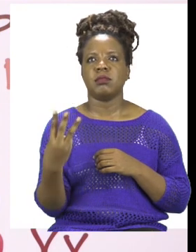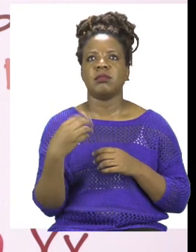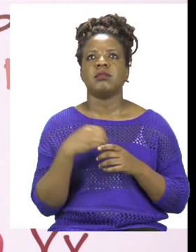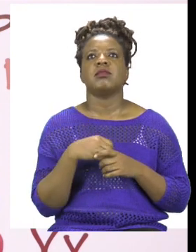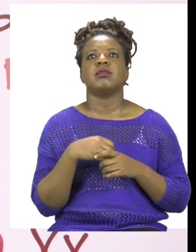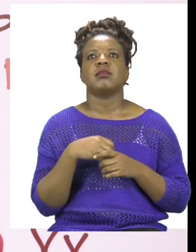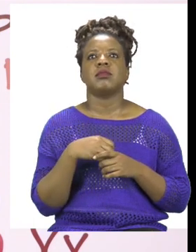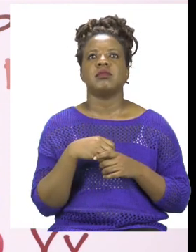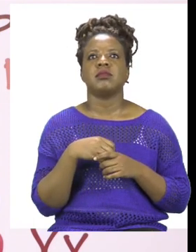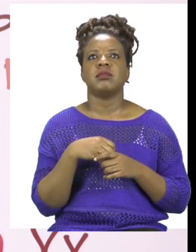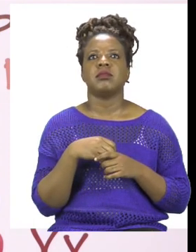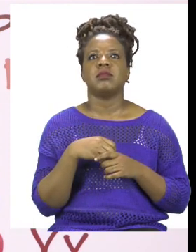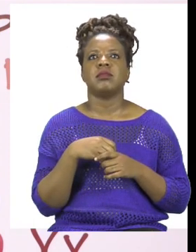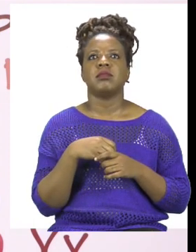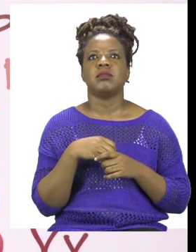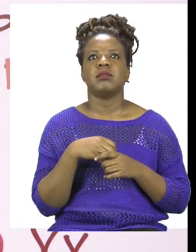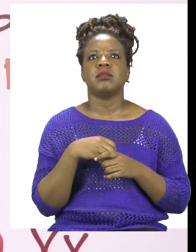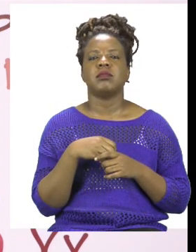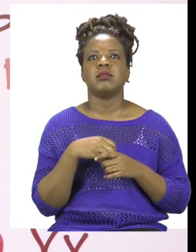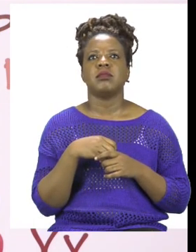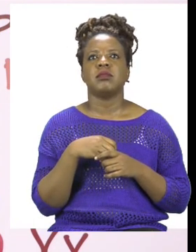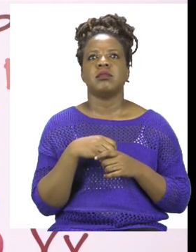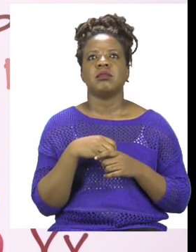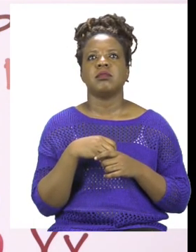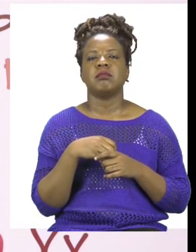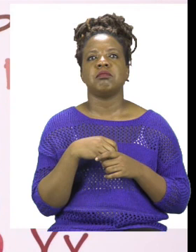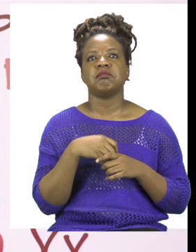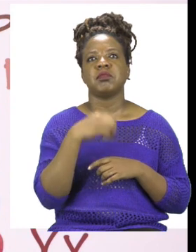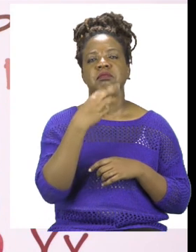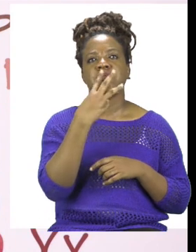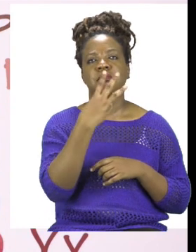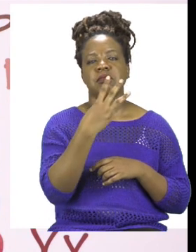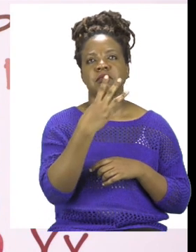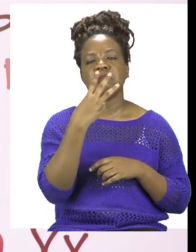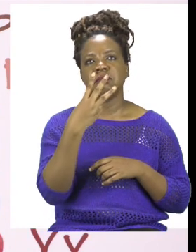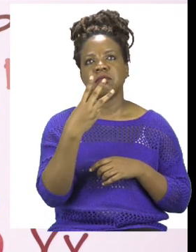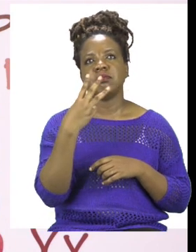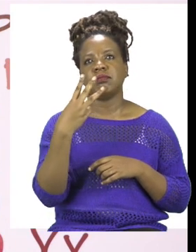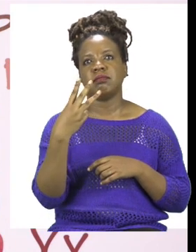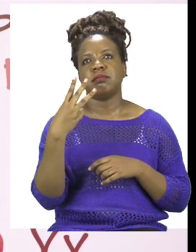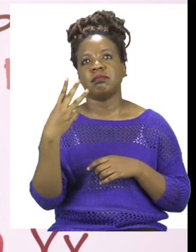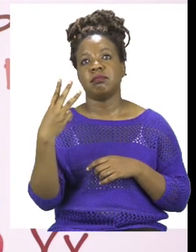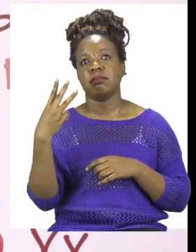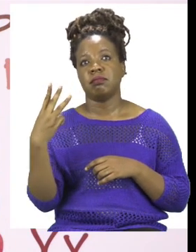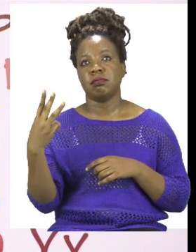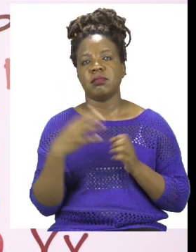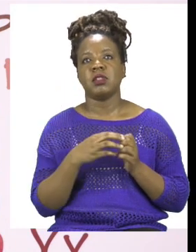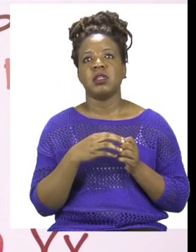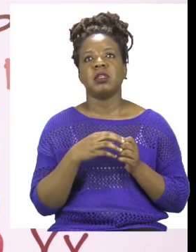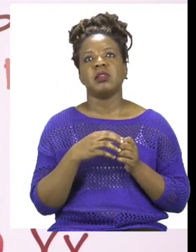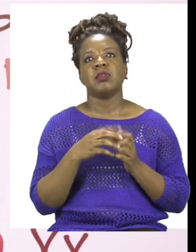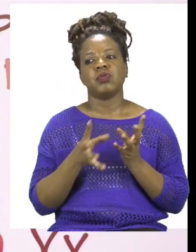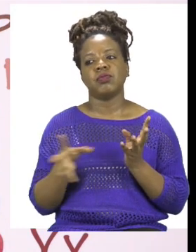1, 2, 3. So now we have put 3 things in our 5 sets, and to get our answer, we need to add everything